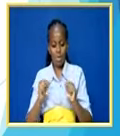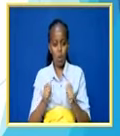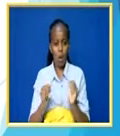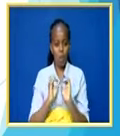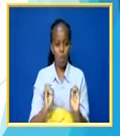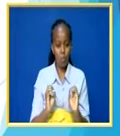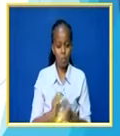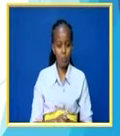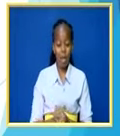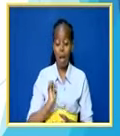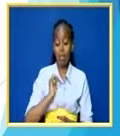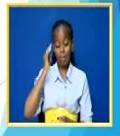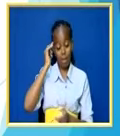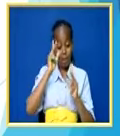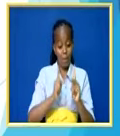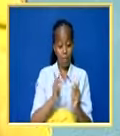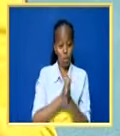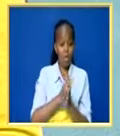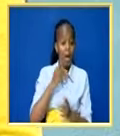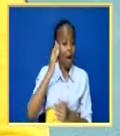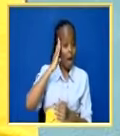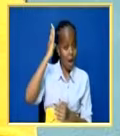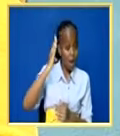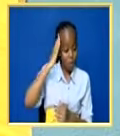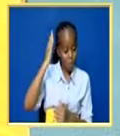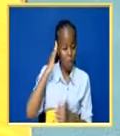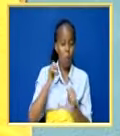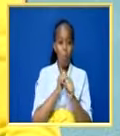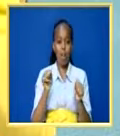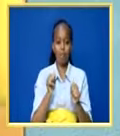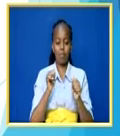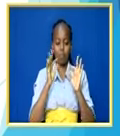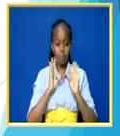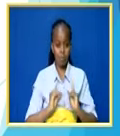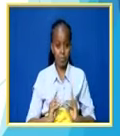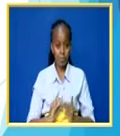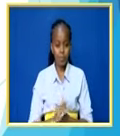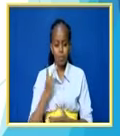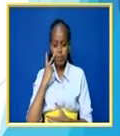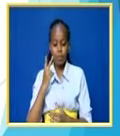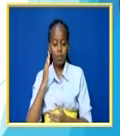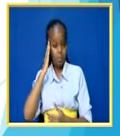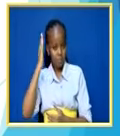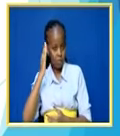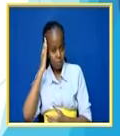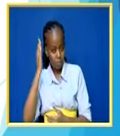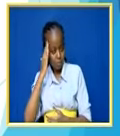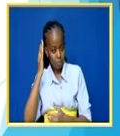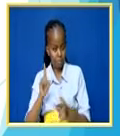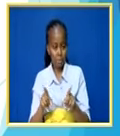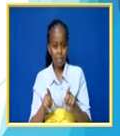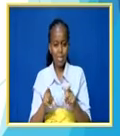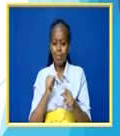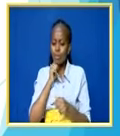I think the one with the comb is the one that is well-groomed. You can see he's combing his hair and it's not